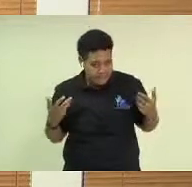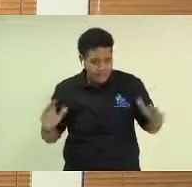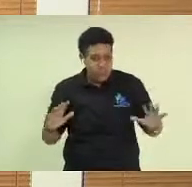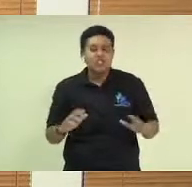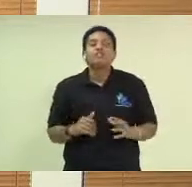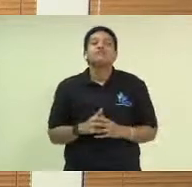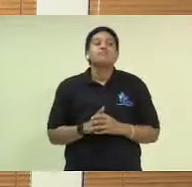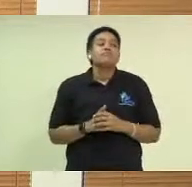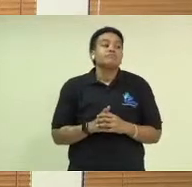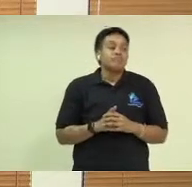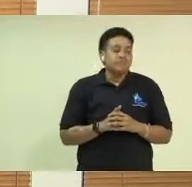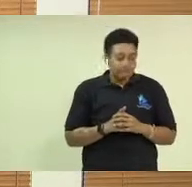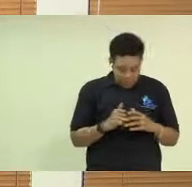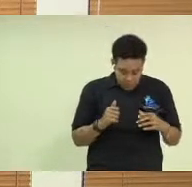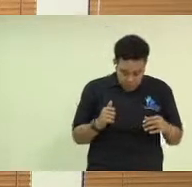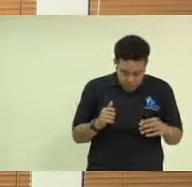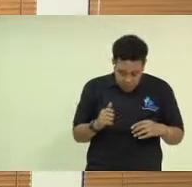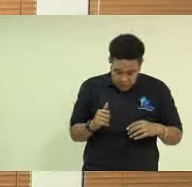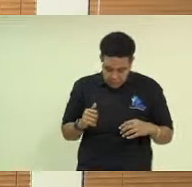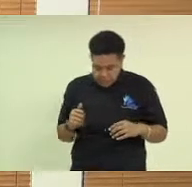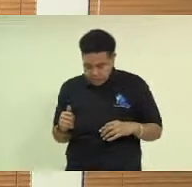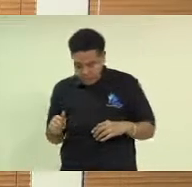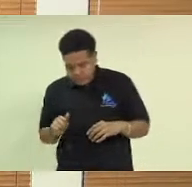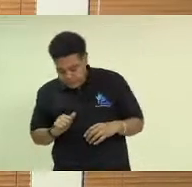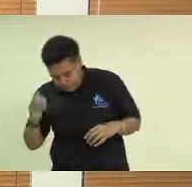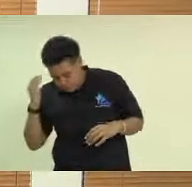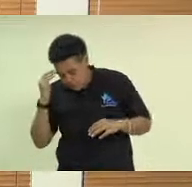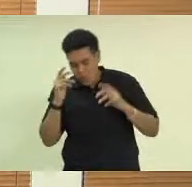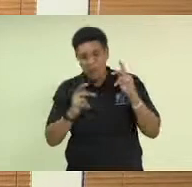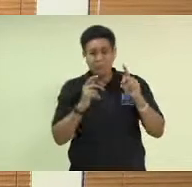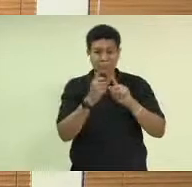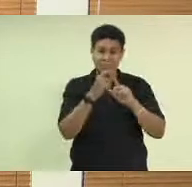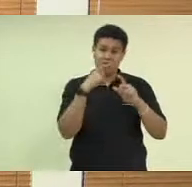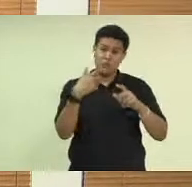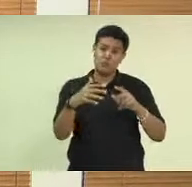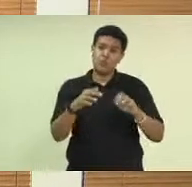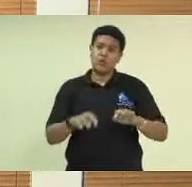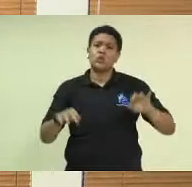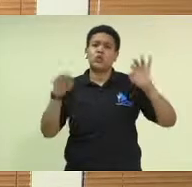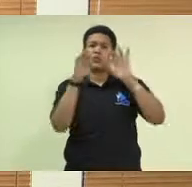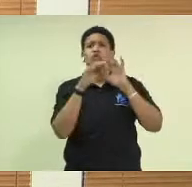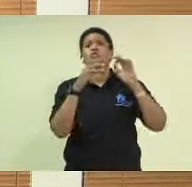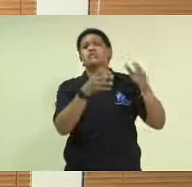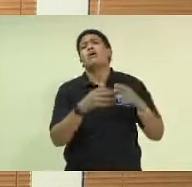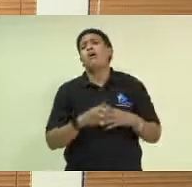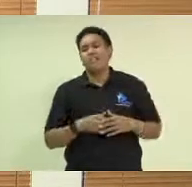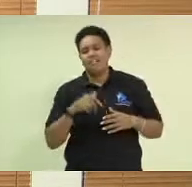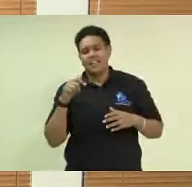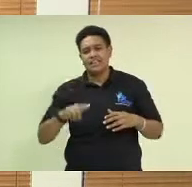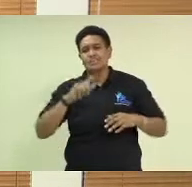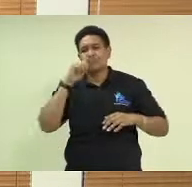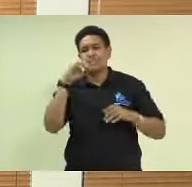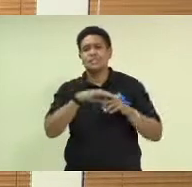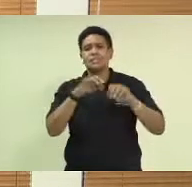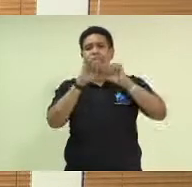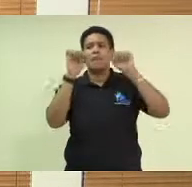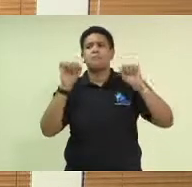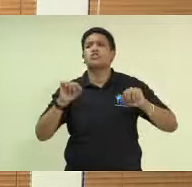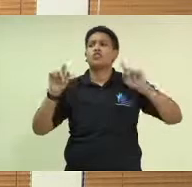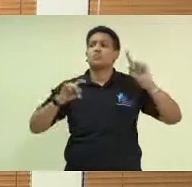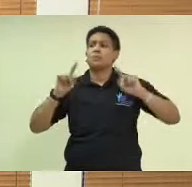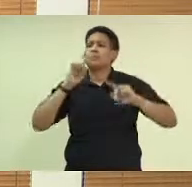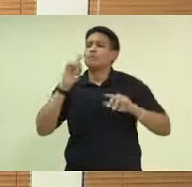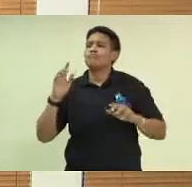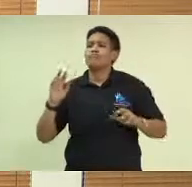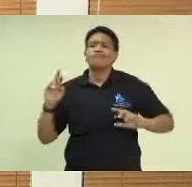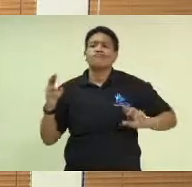I know that persons have been critical, and this is our democracy, so persons are well entitled